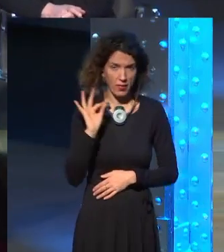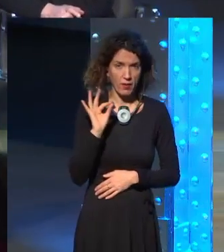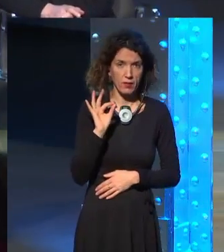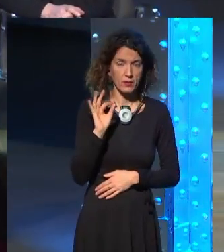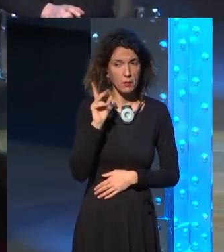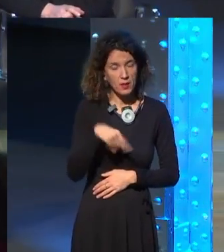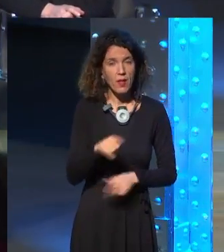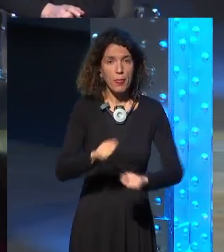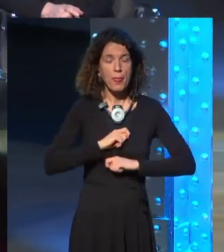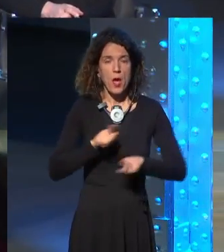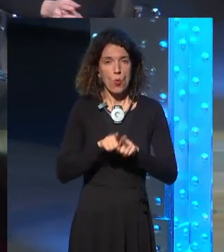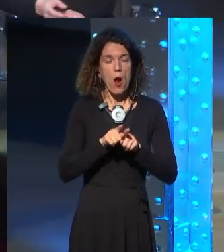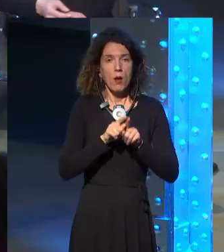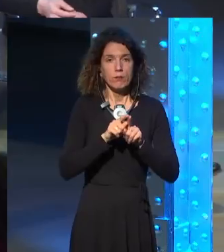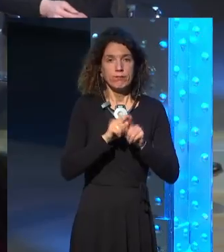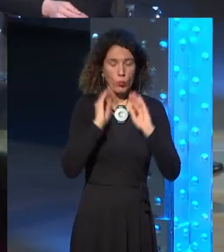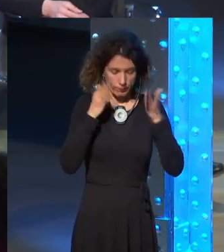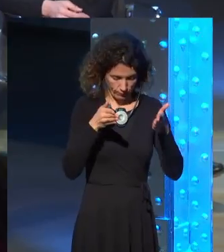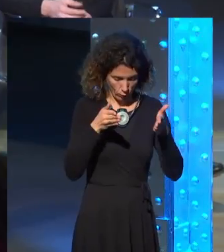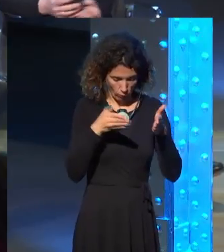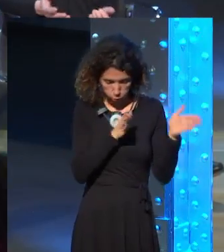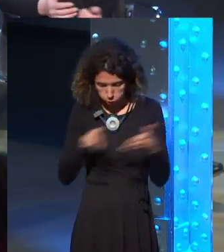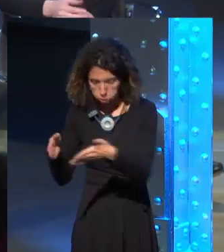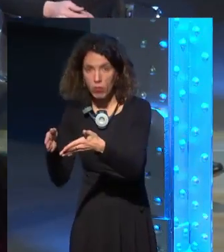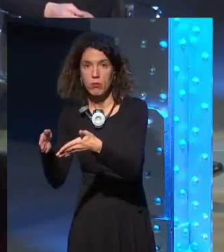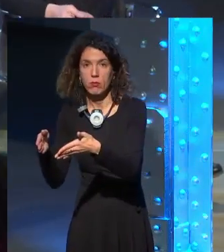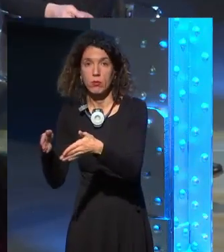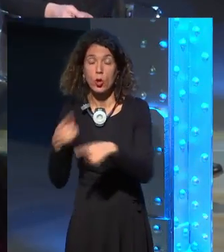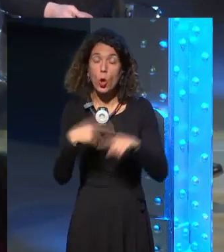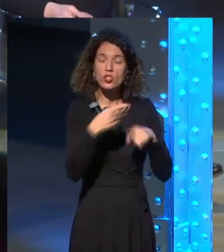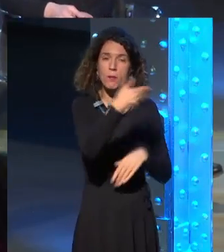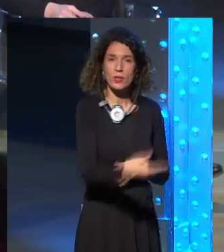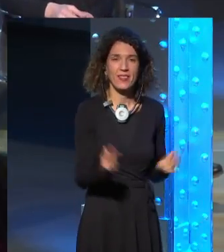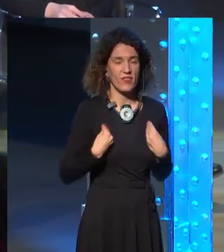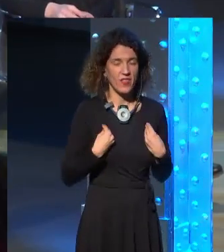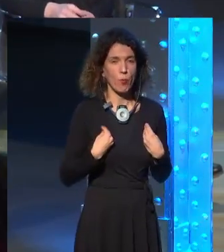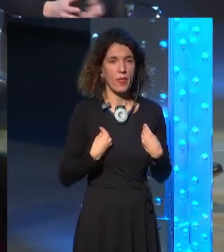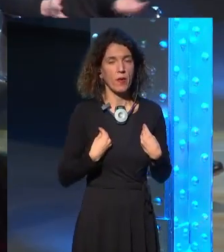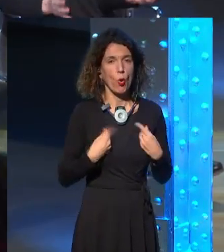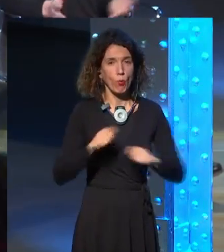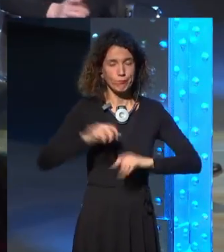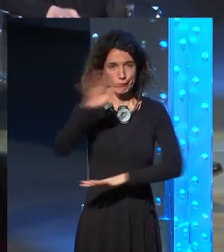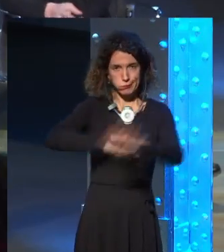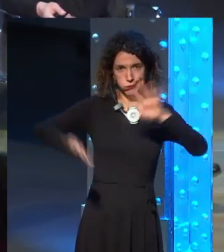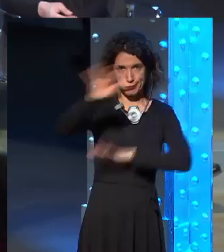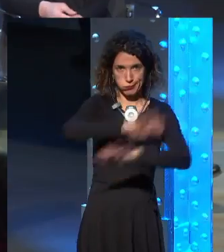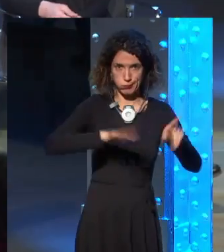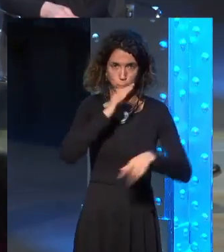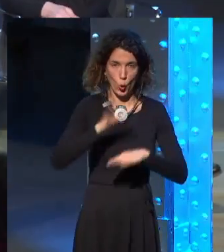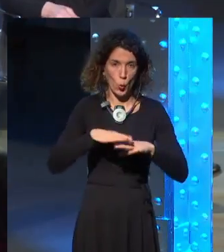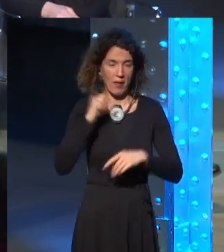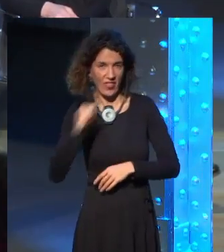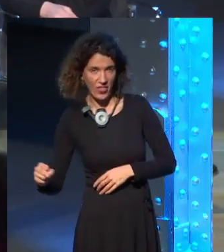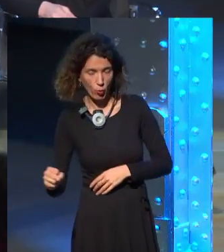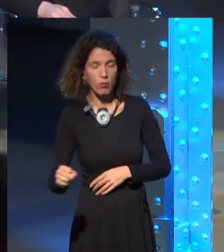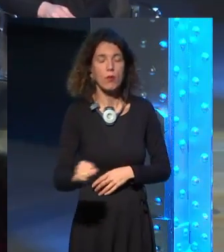what matters in life, or other types of happiness. So I am concerned